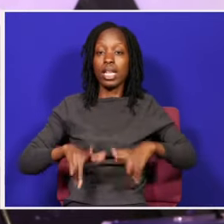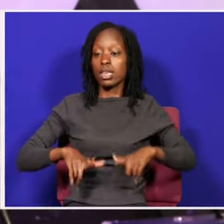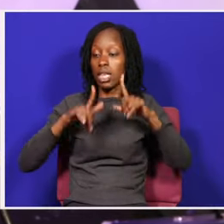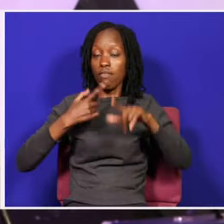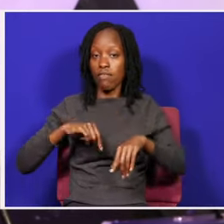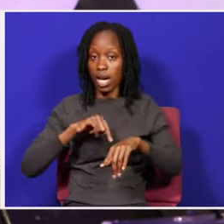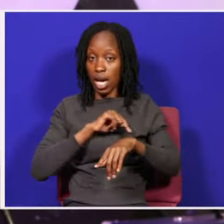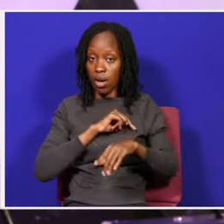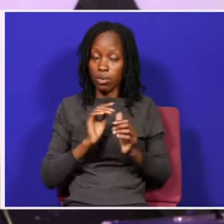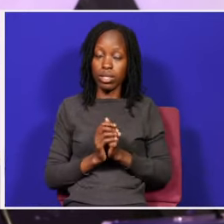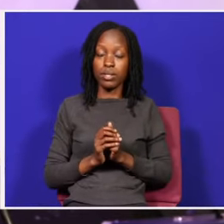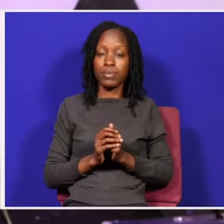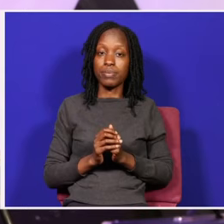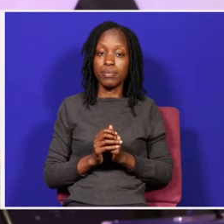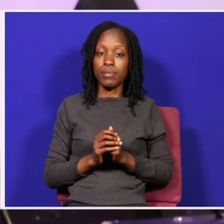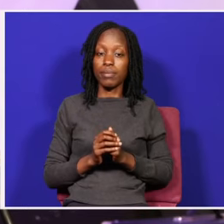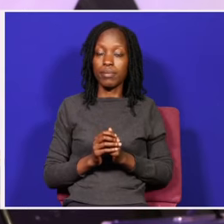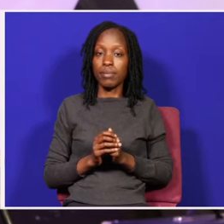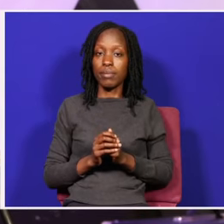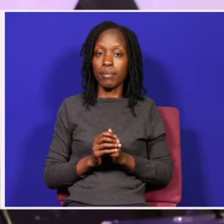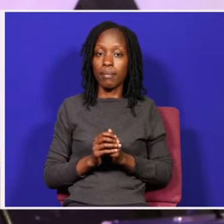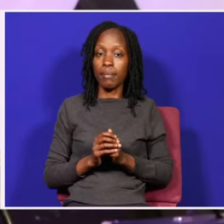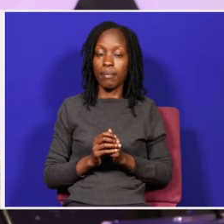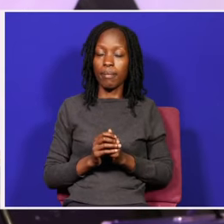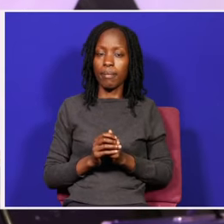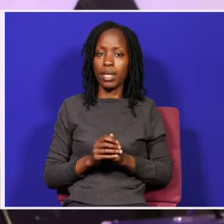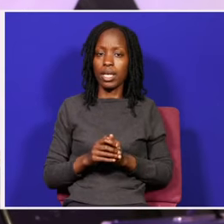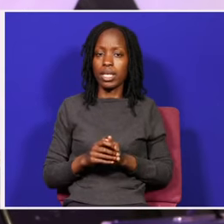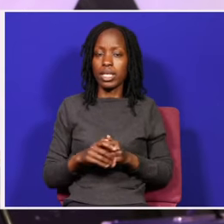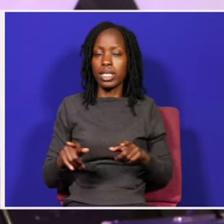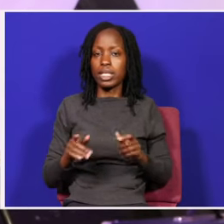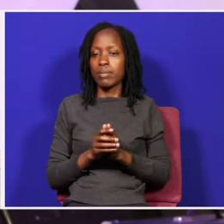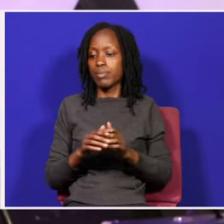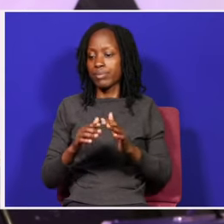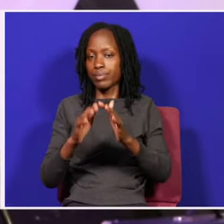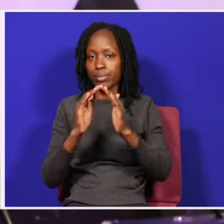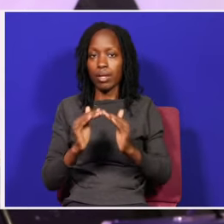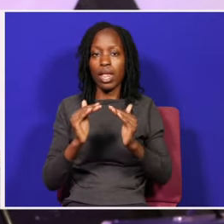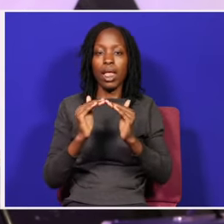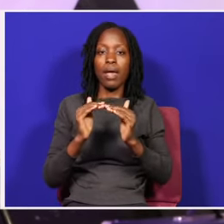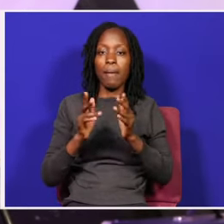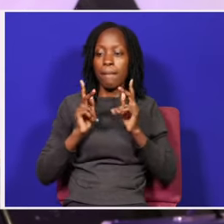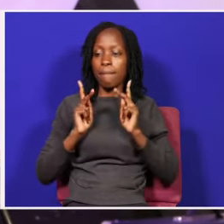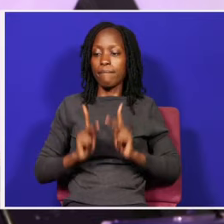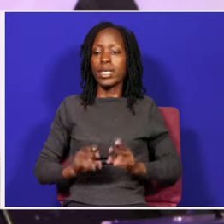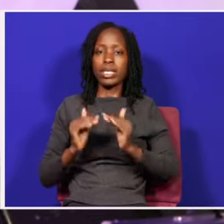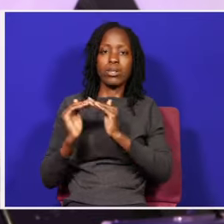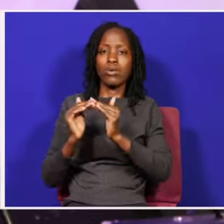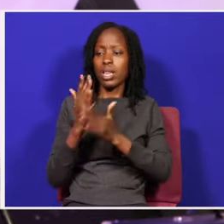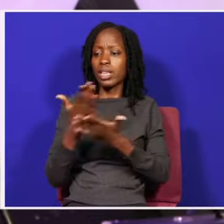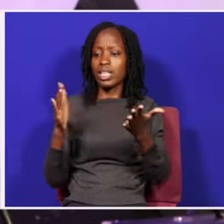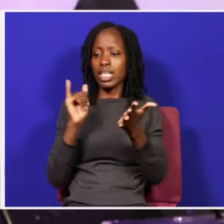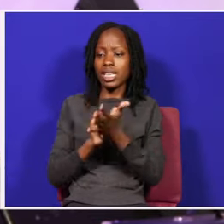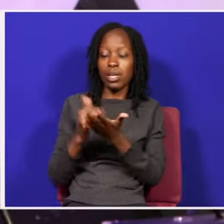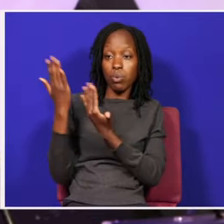lives personally and collectively? But then at a personal level, there are things that you and I did not foresee, we